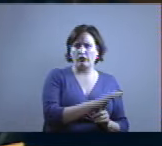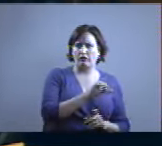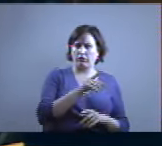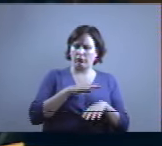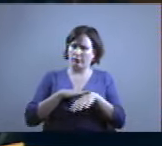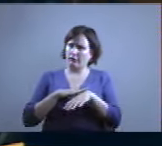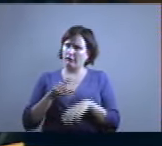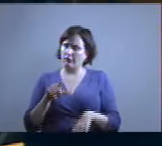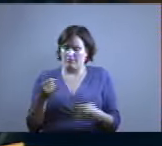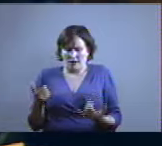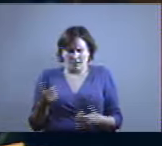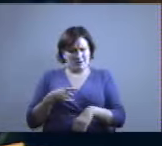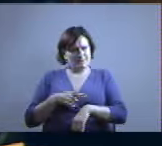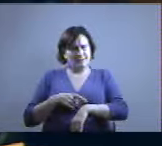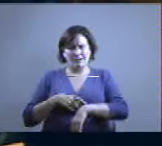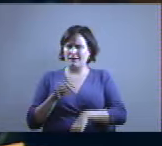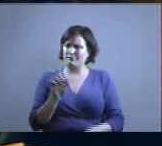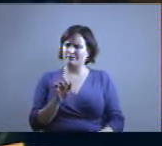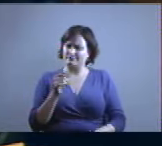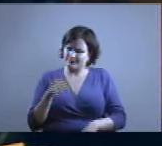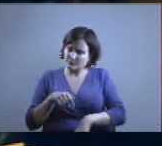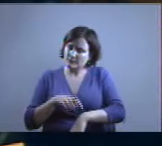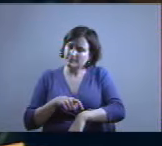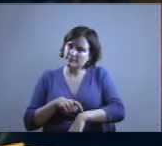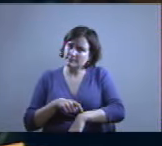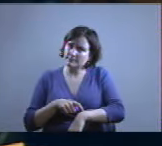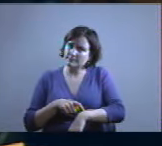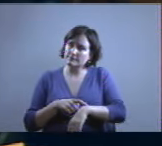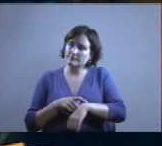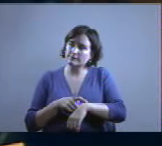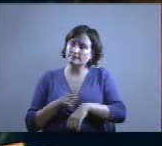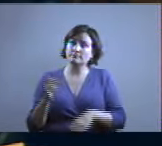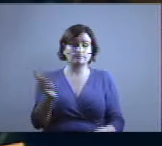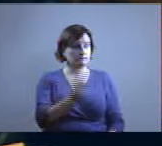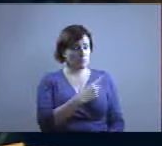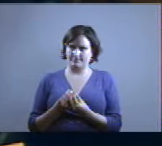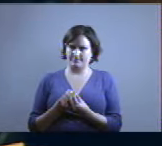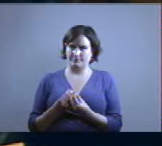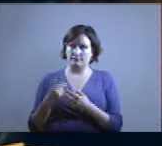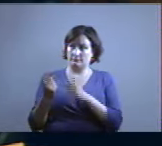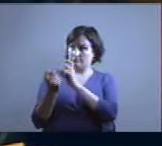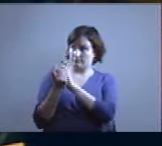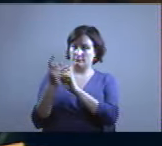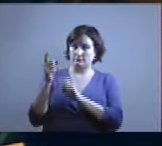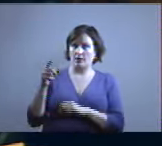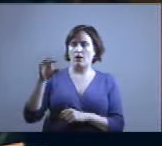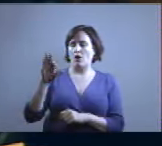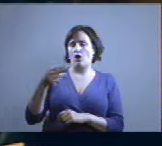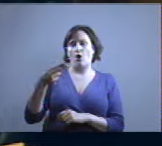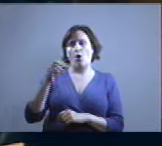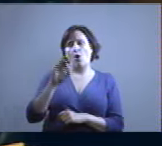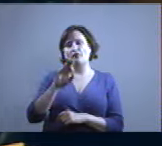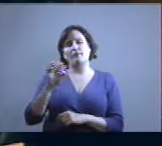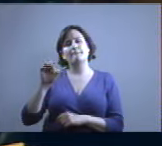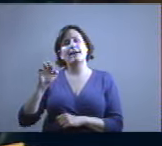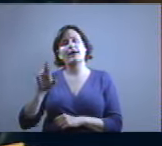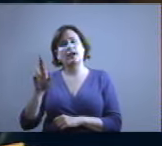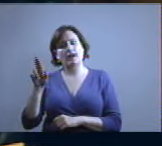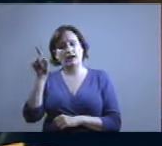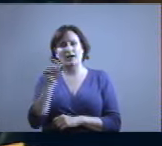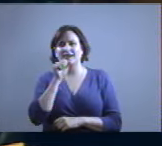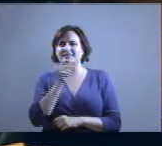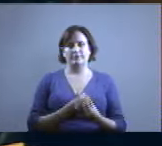time when we as all South Africans are expected to unite Meyer and his colleagues to